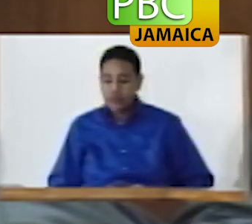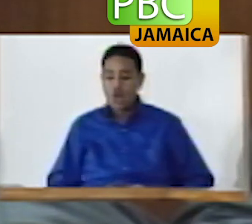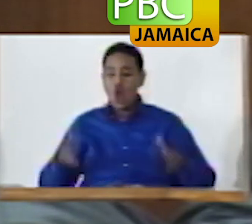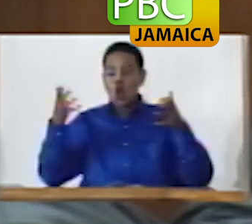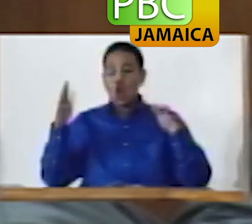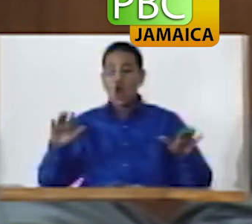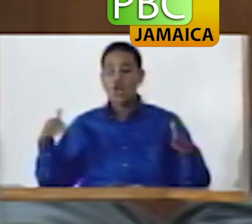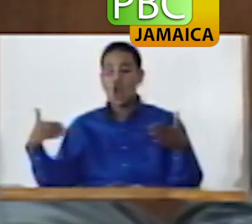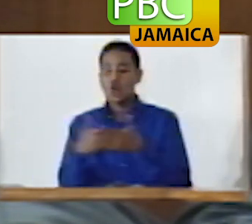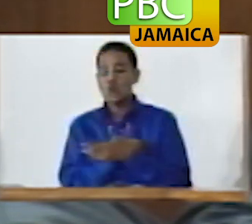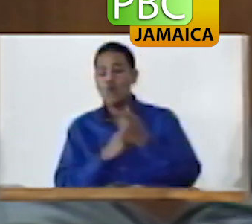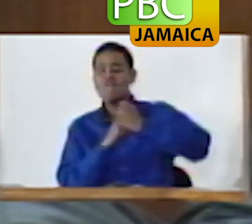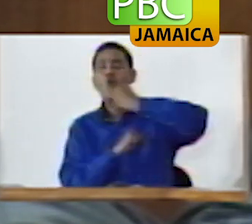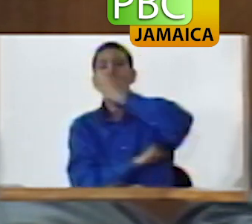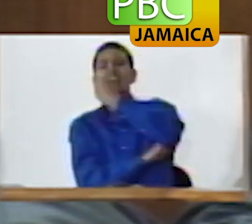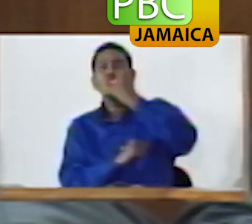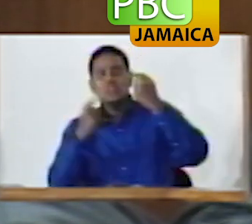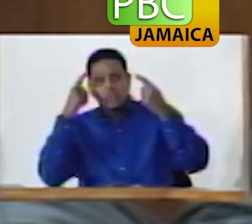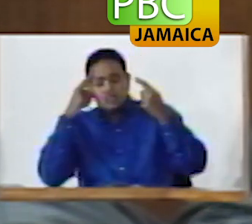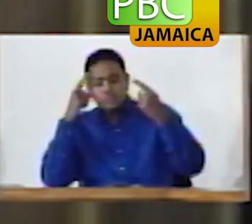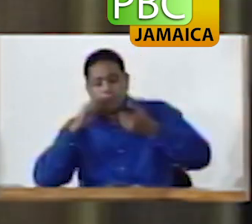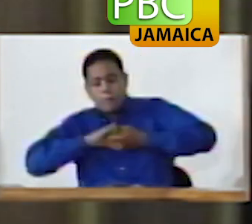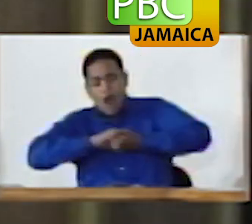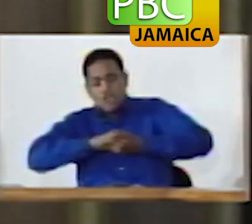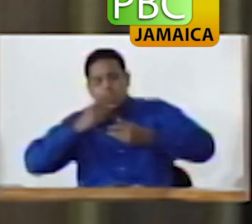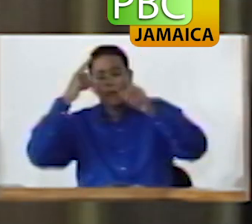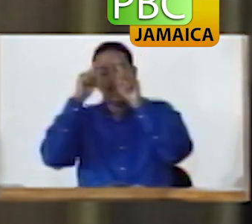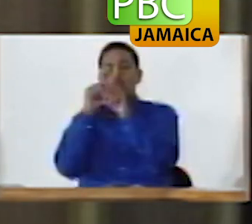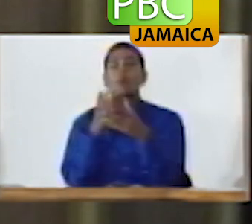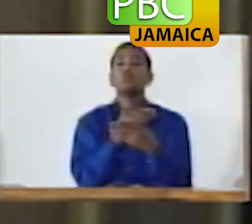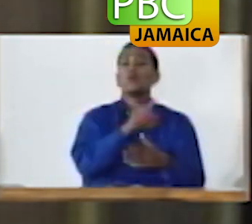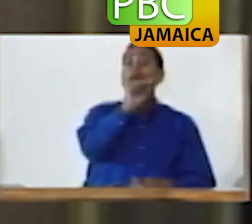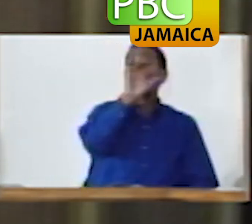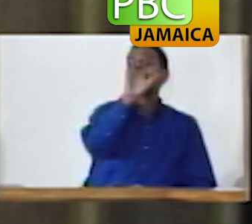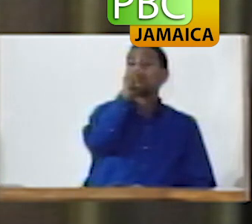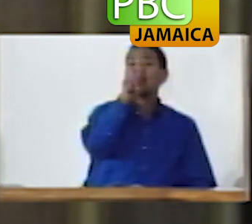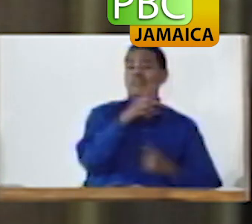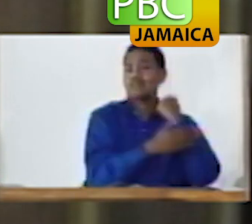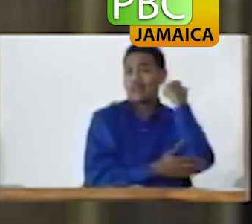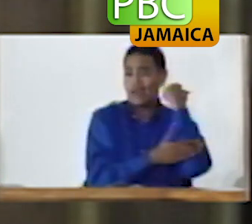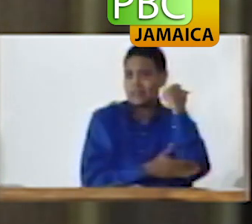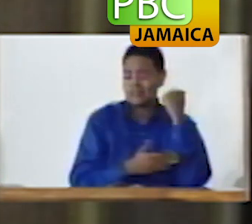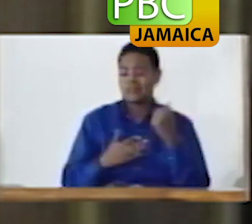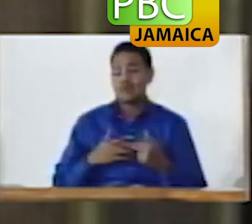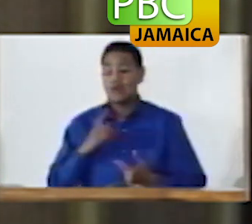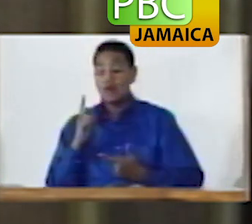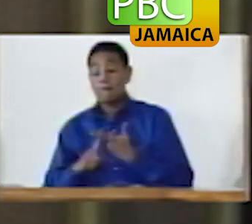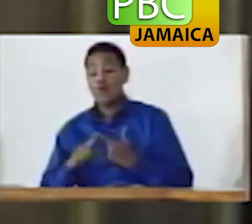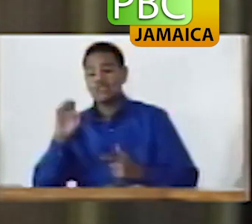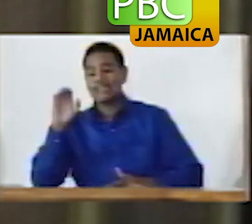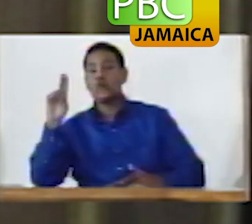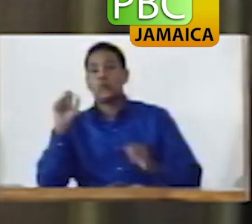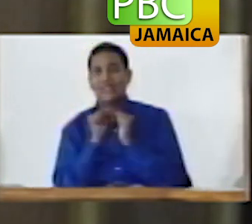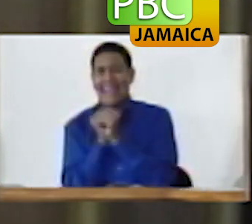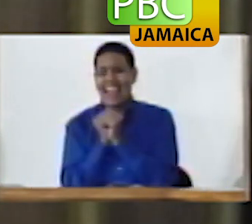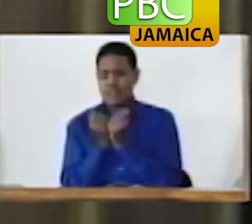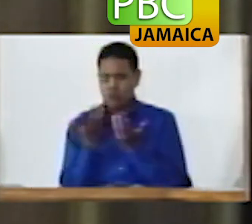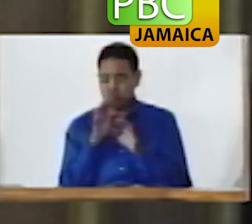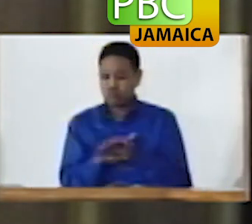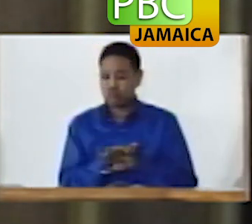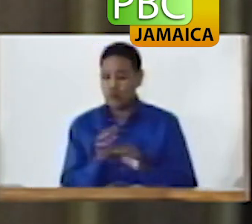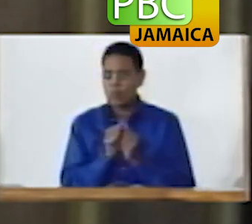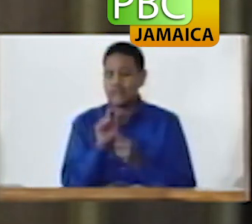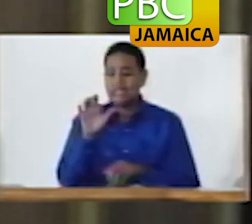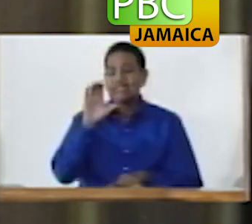According to the Governor General, 180 rural residents are set to benefit from water mitigation measures to alleviate